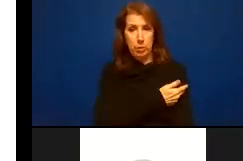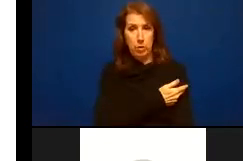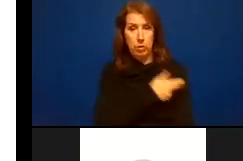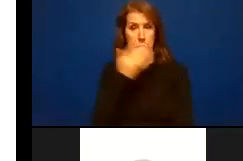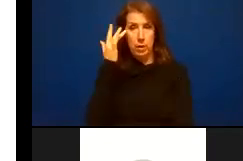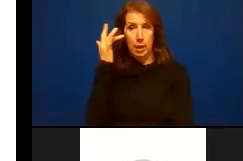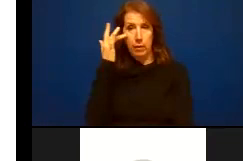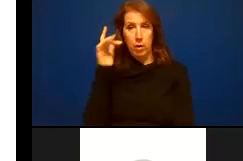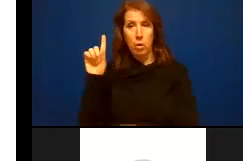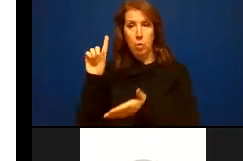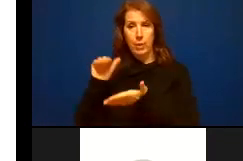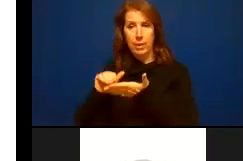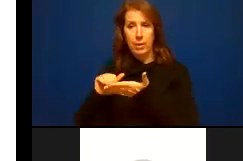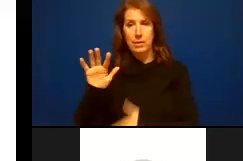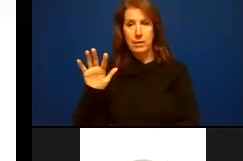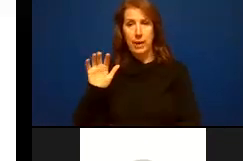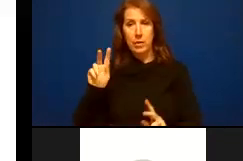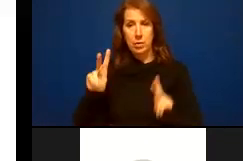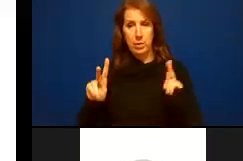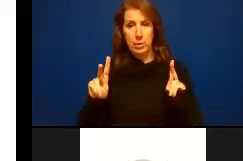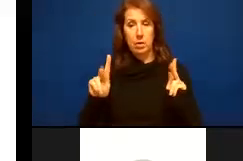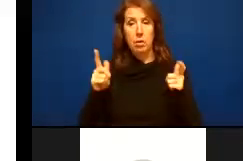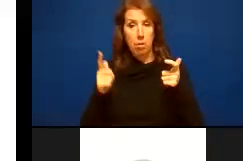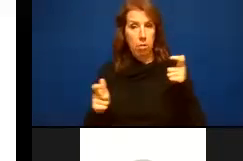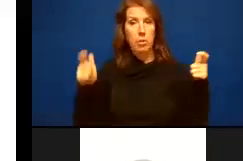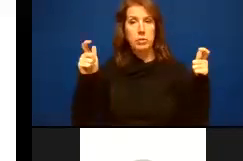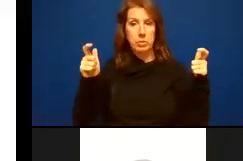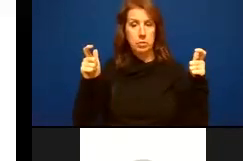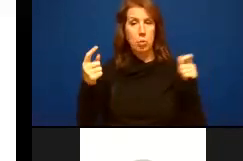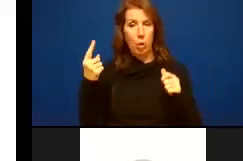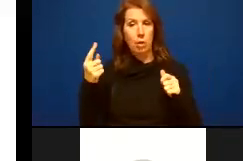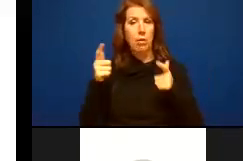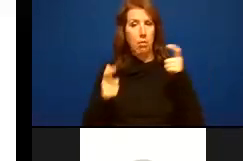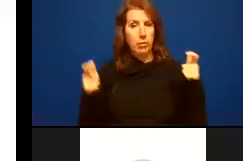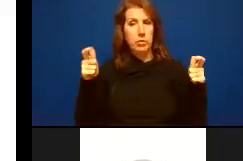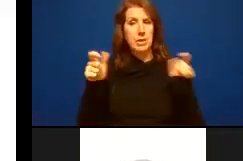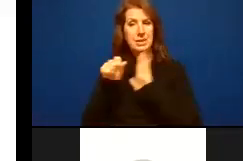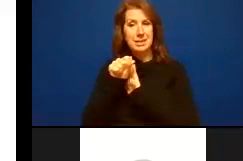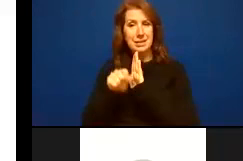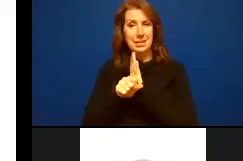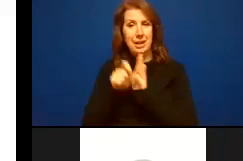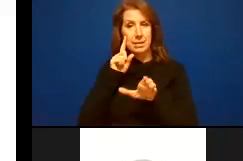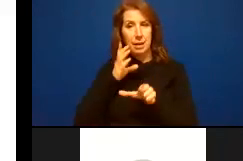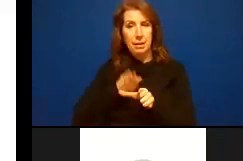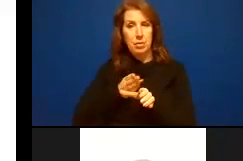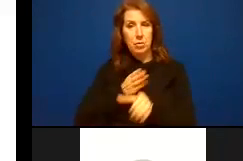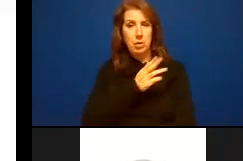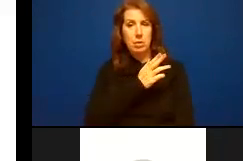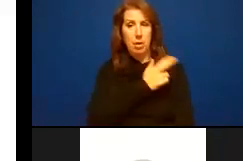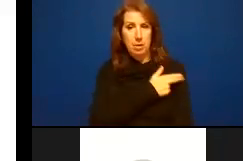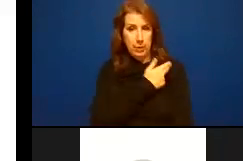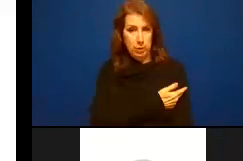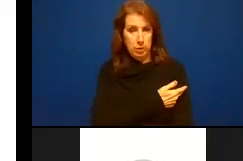think, 1,500 people. It's one of the largest state psychiatric hospitals in the country. And there